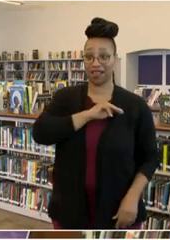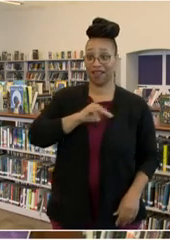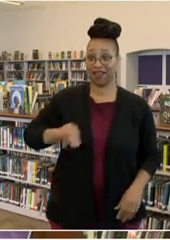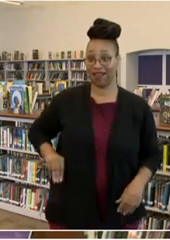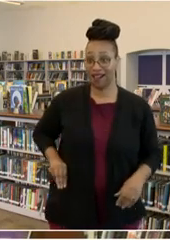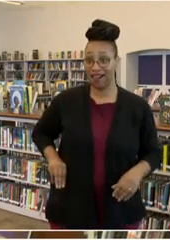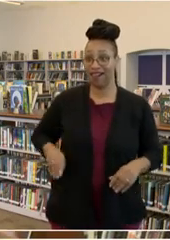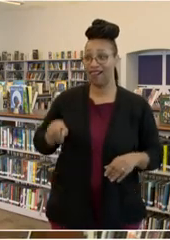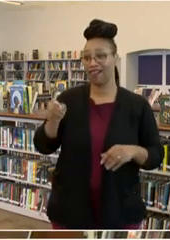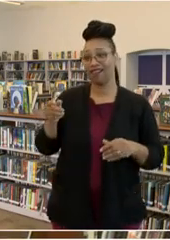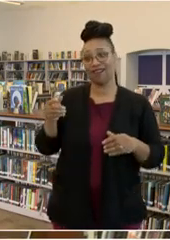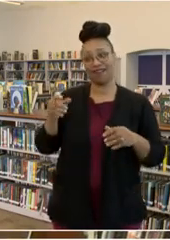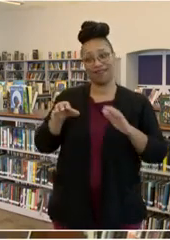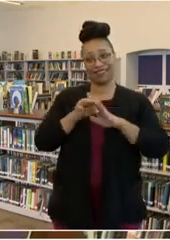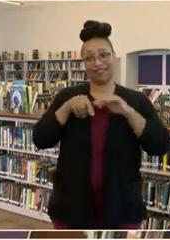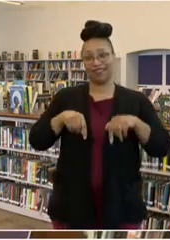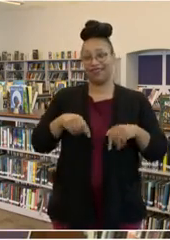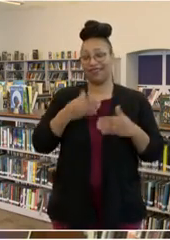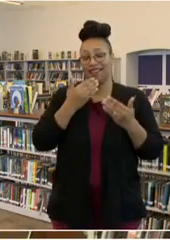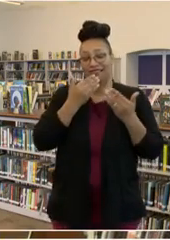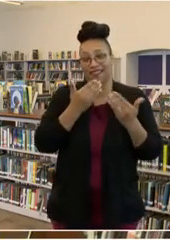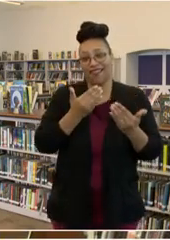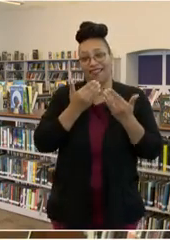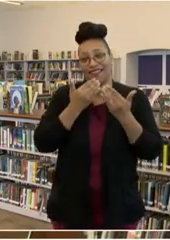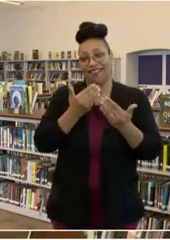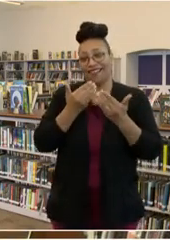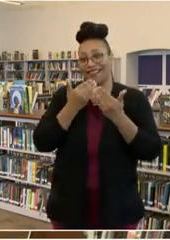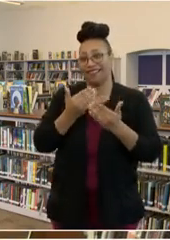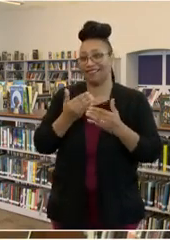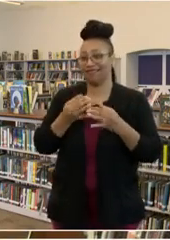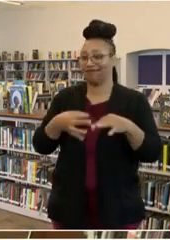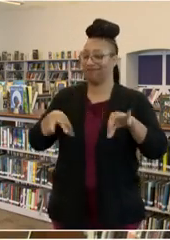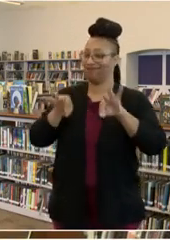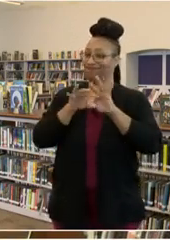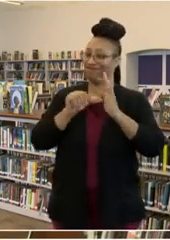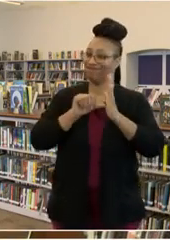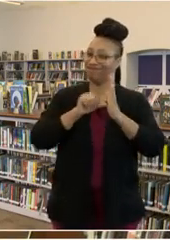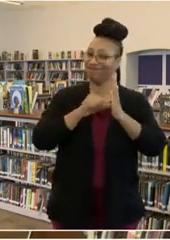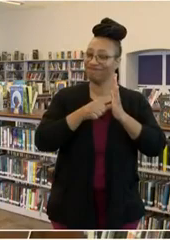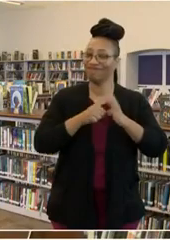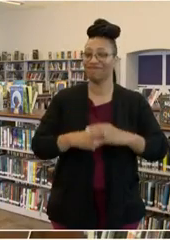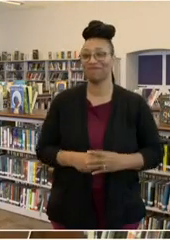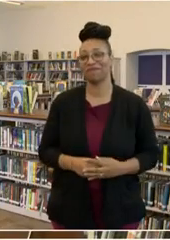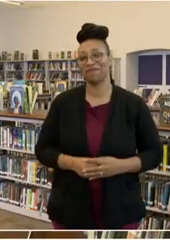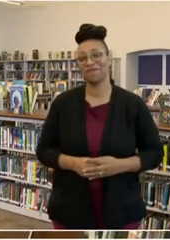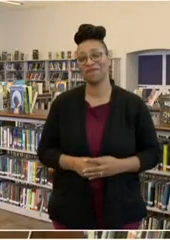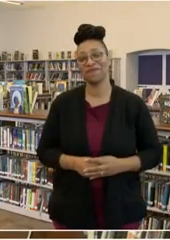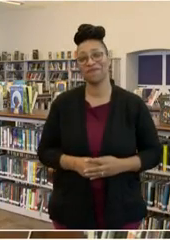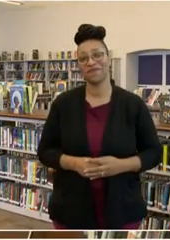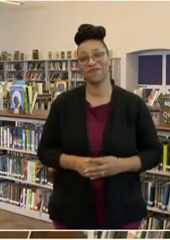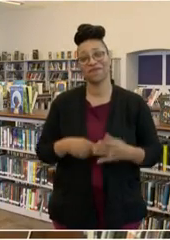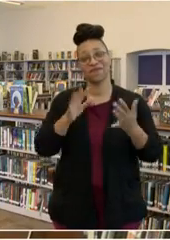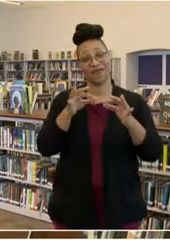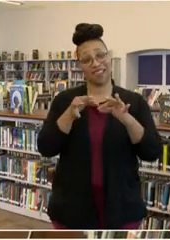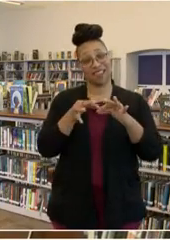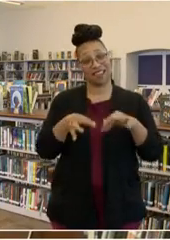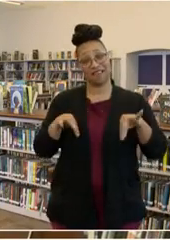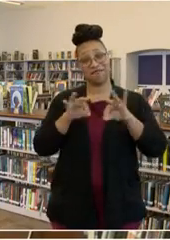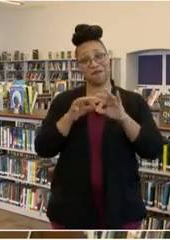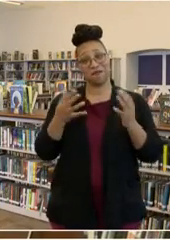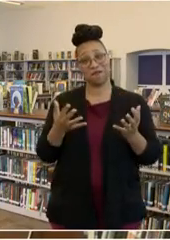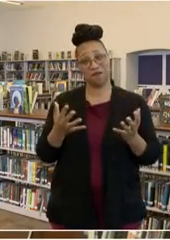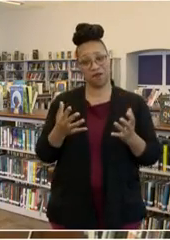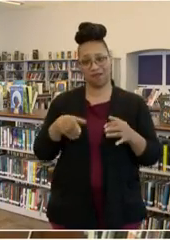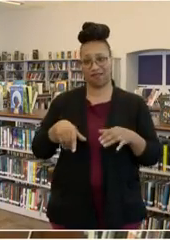here. So once again, welcome to the important historical institution known as Cardozo Education Campus, and I am the